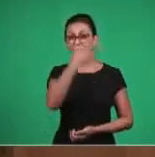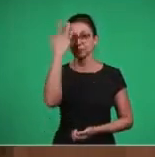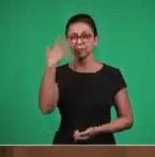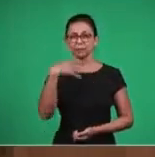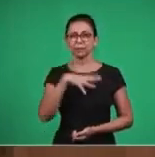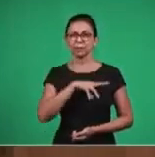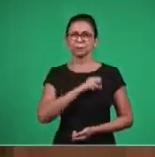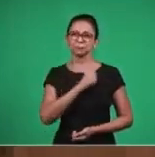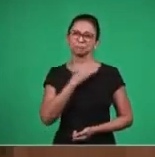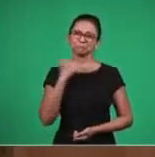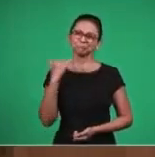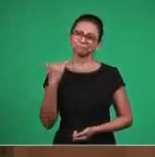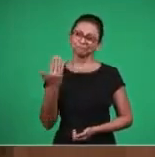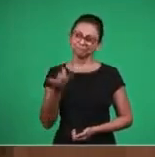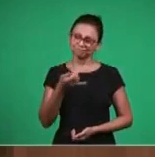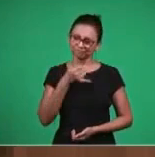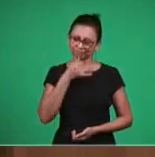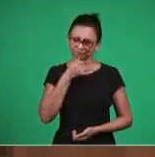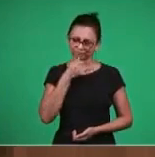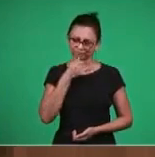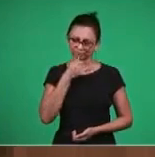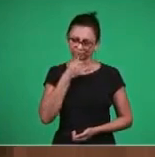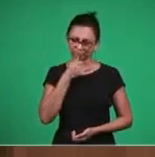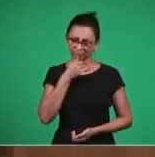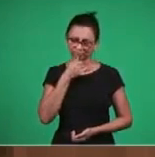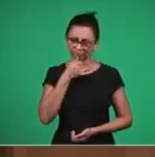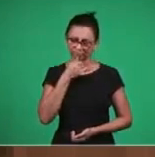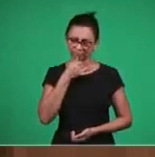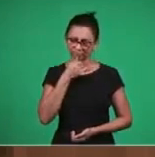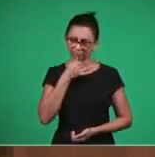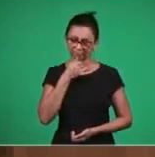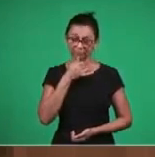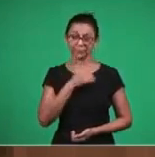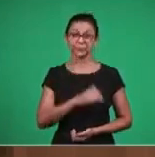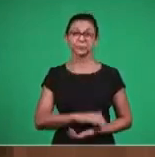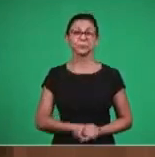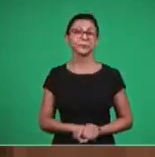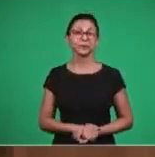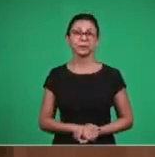we see one of our close ones to pass,